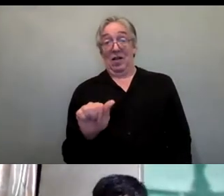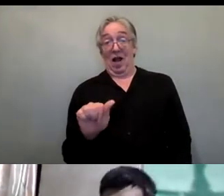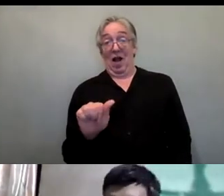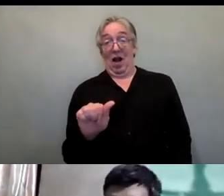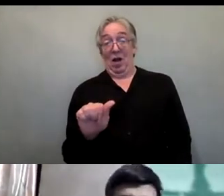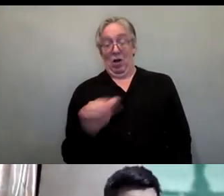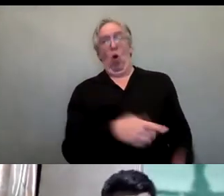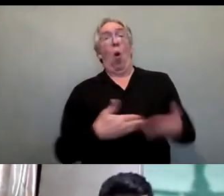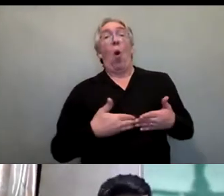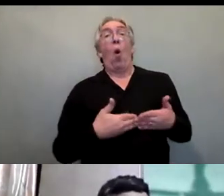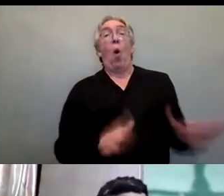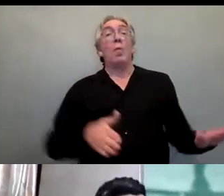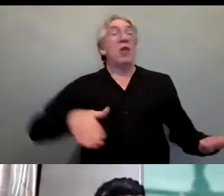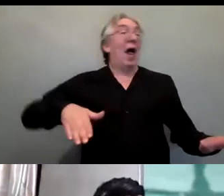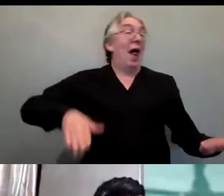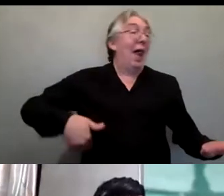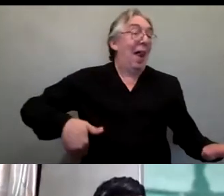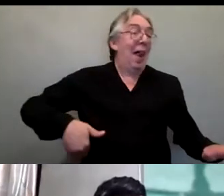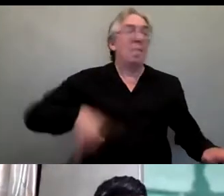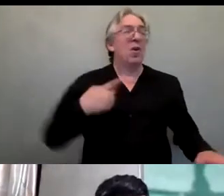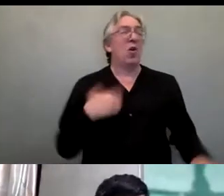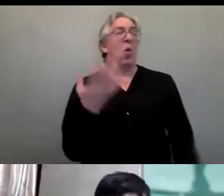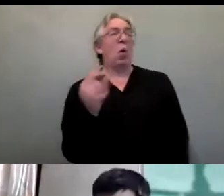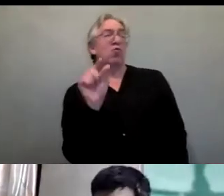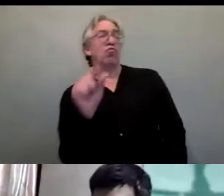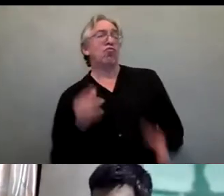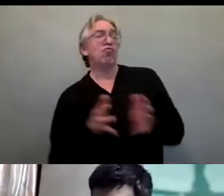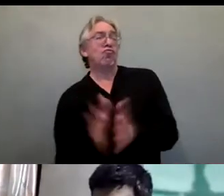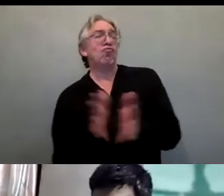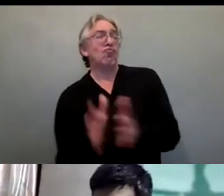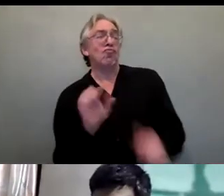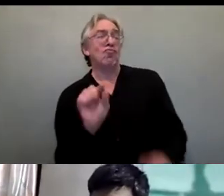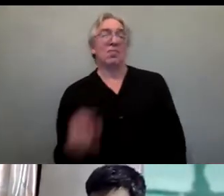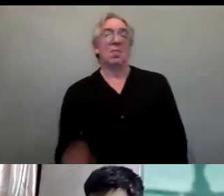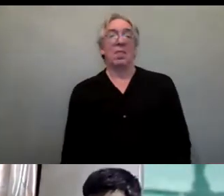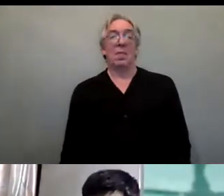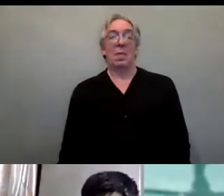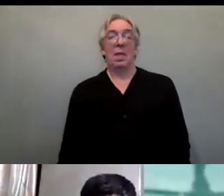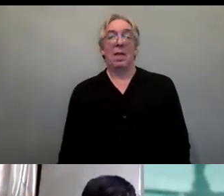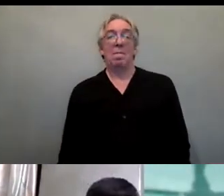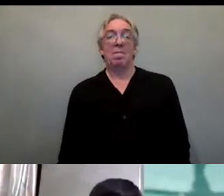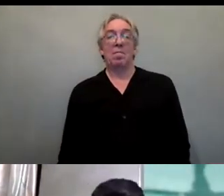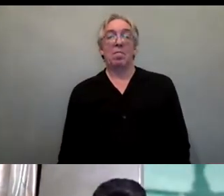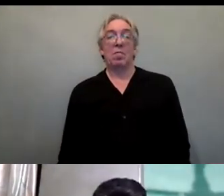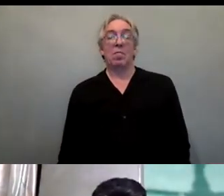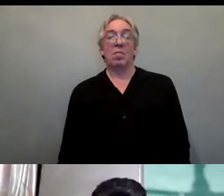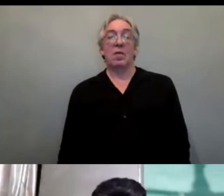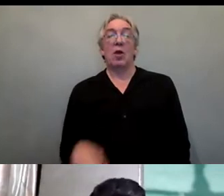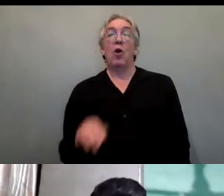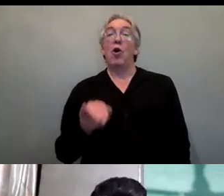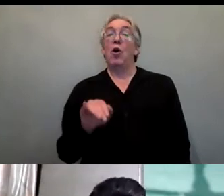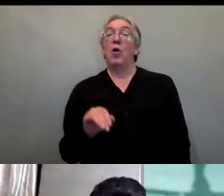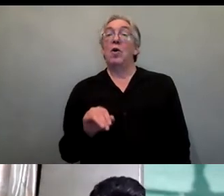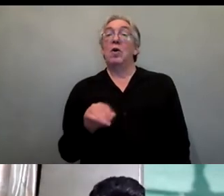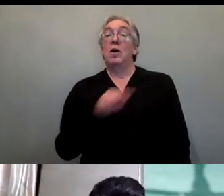about it with you. So we wanted to ensure that the platform was not only meeting